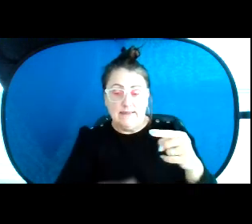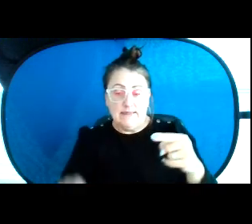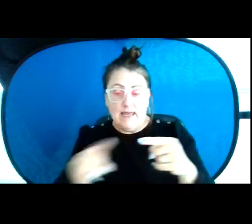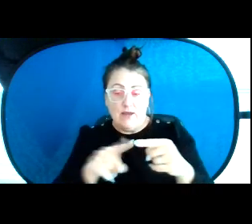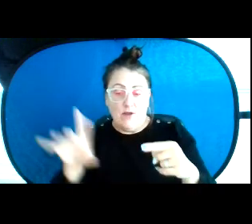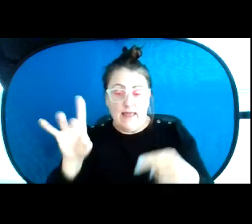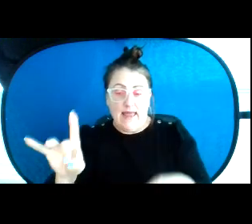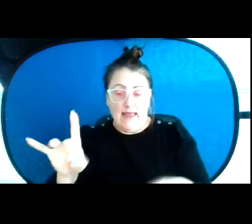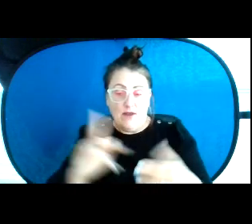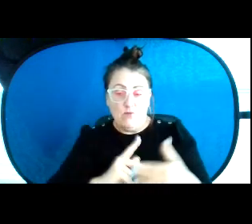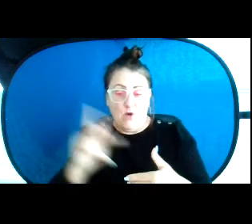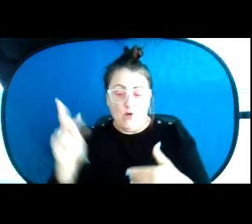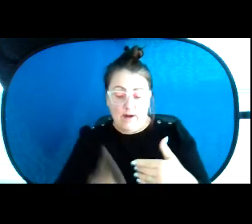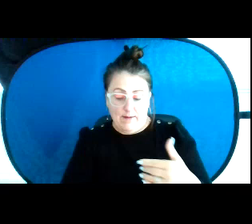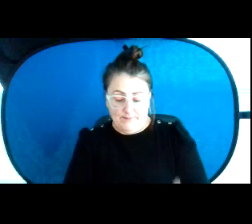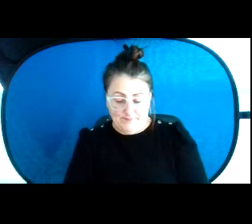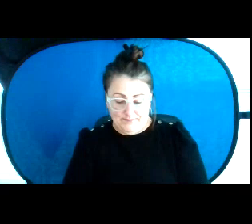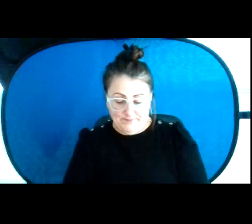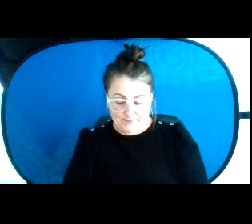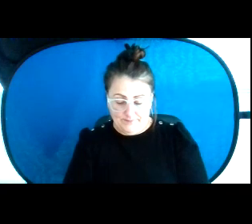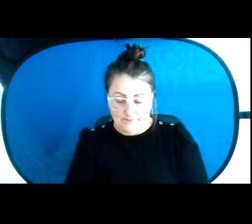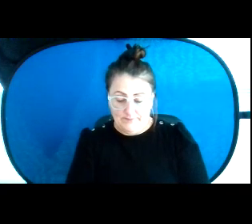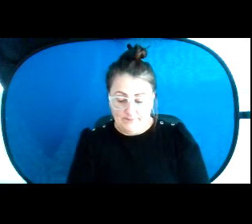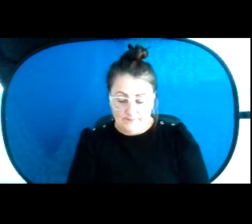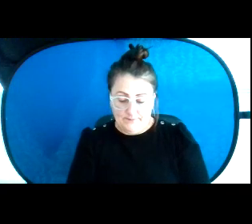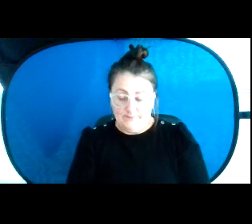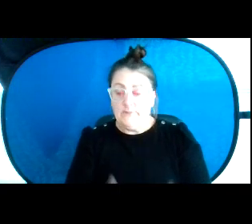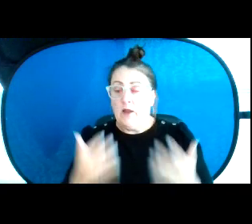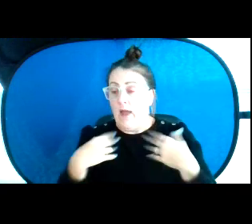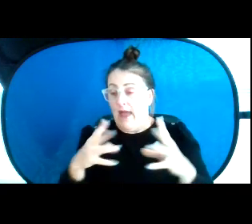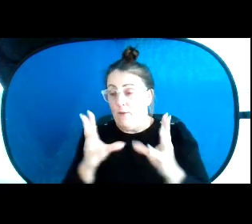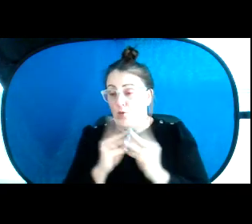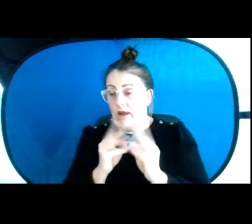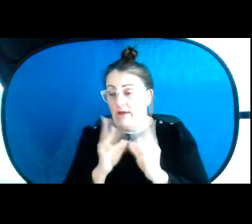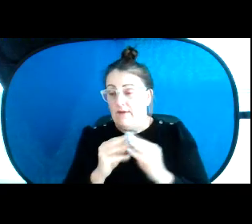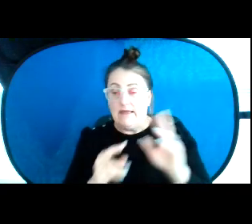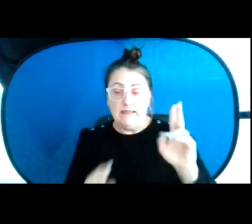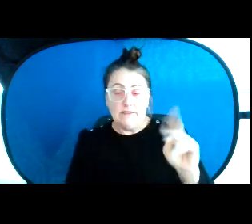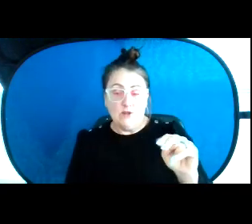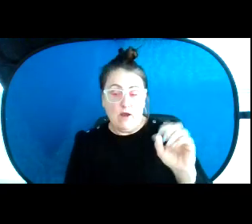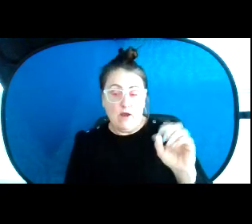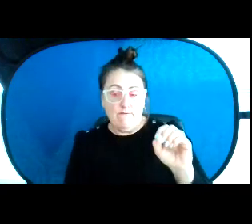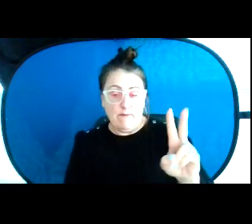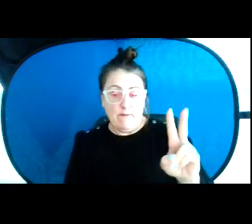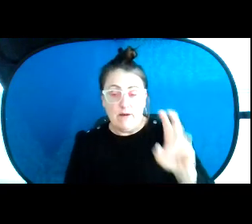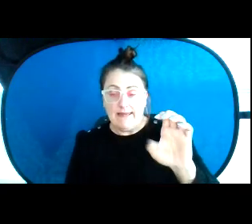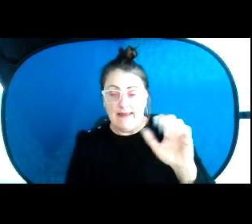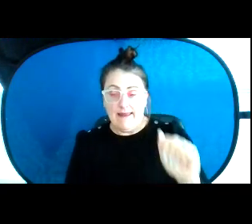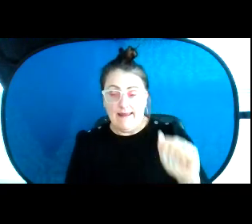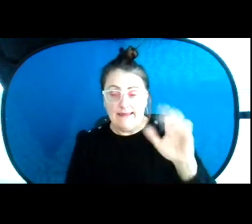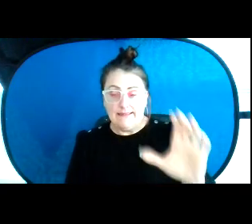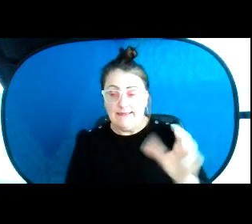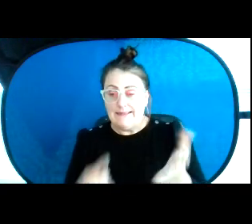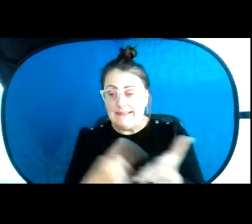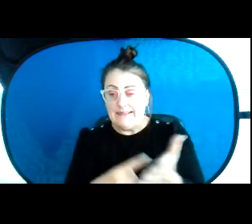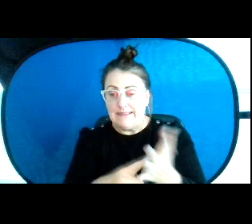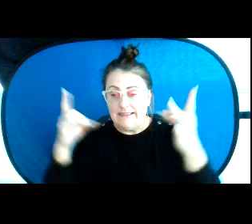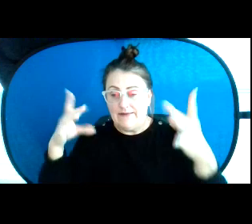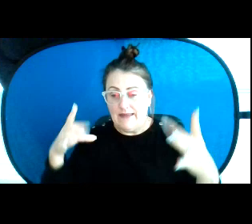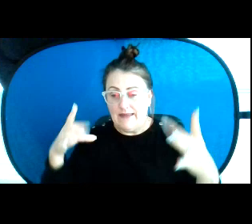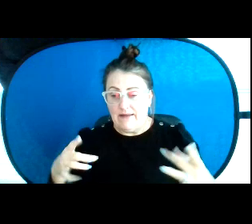program, and Commission staff will hold briefings in November with EAC members to discuss feedback on the guidelines